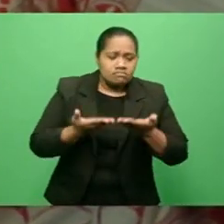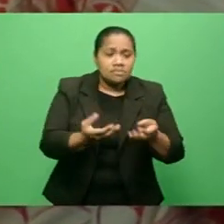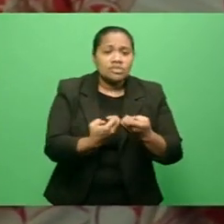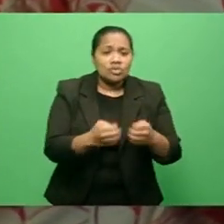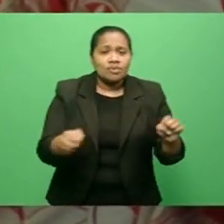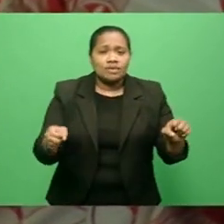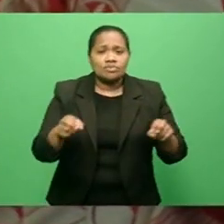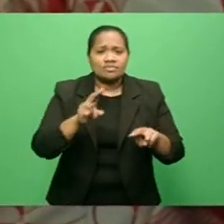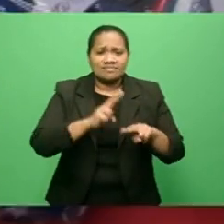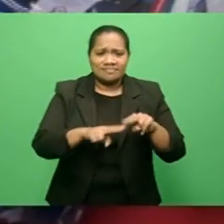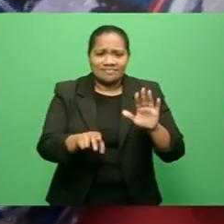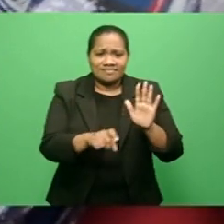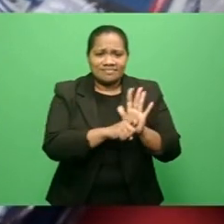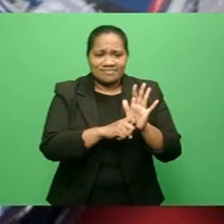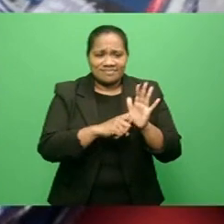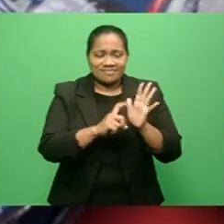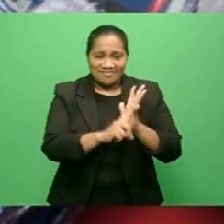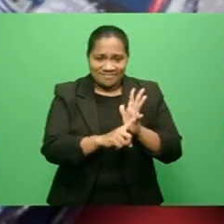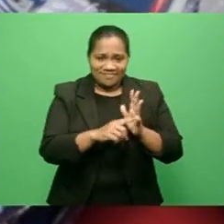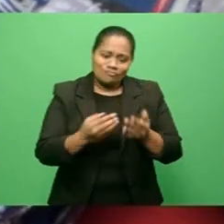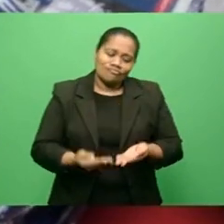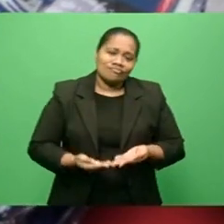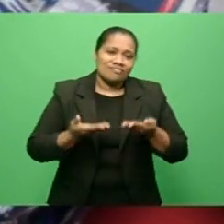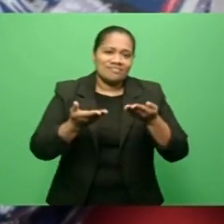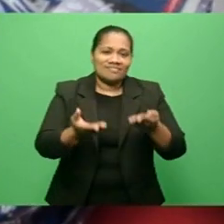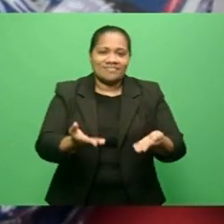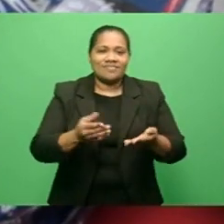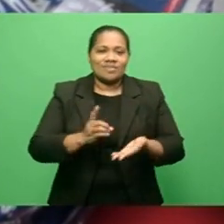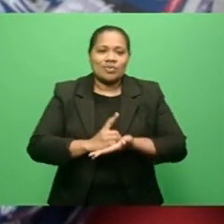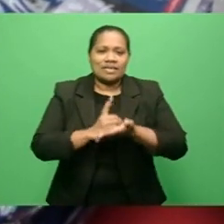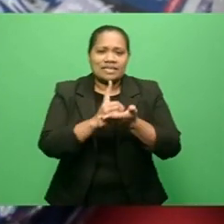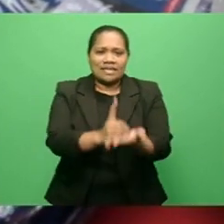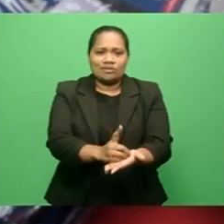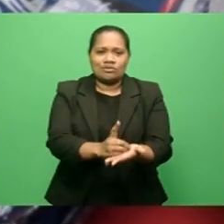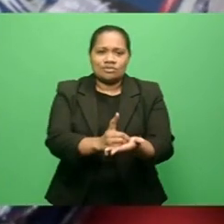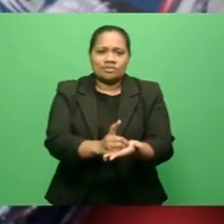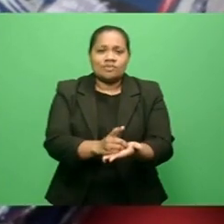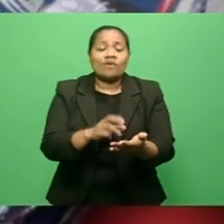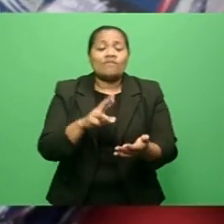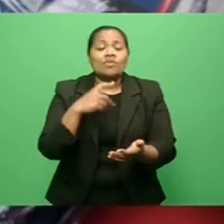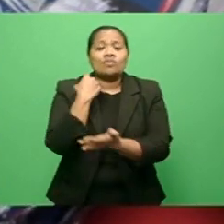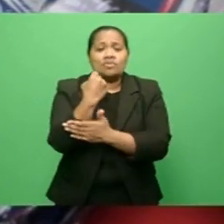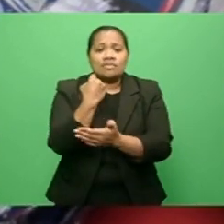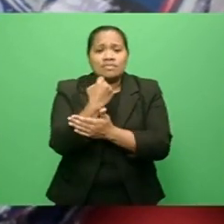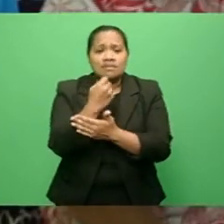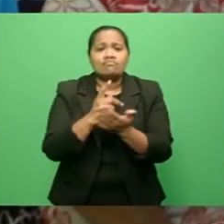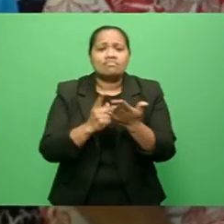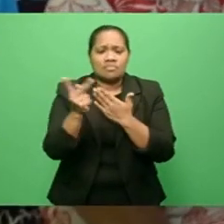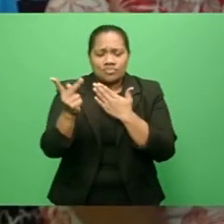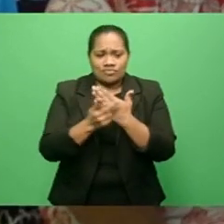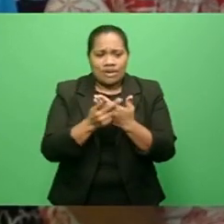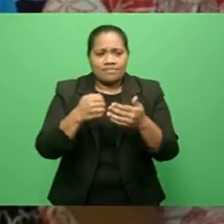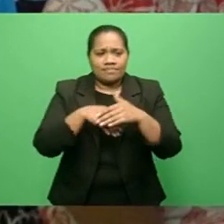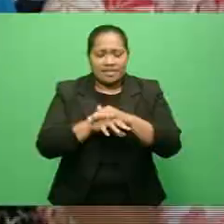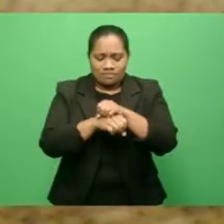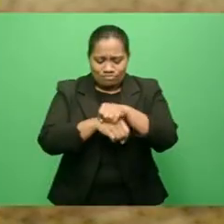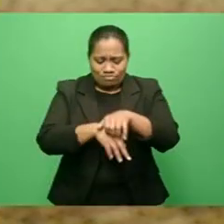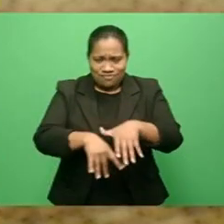Rugby Union. This donation will aid the Get Into Rugby program aimed at grassroots development.